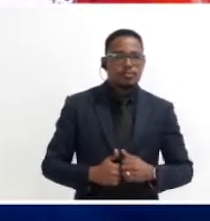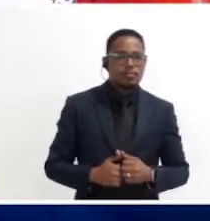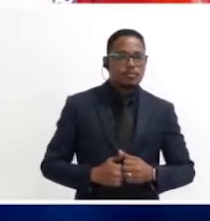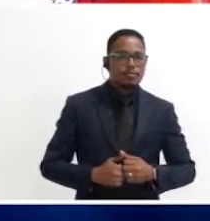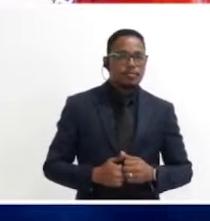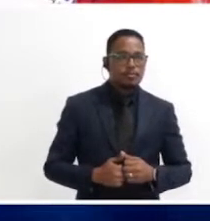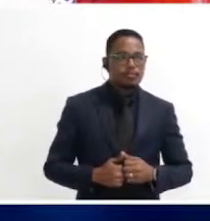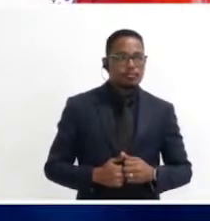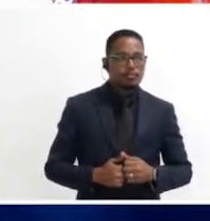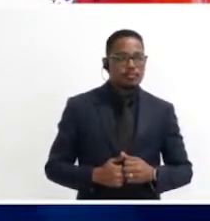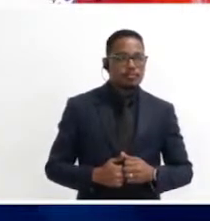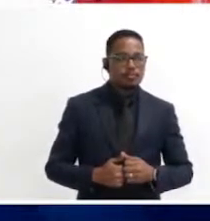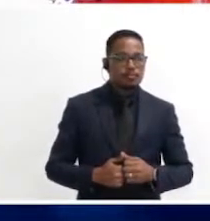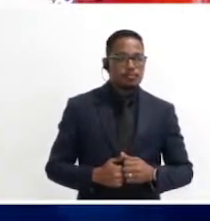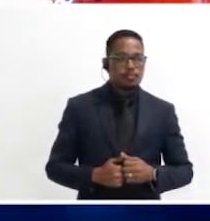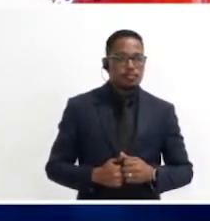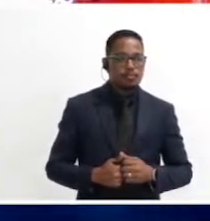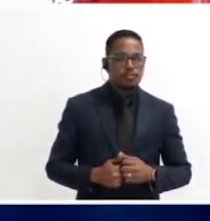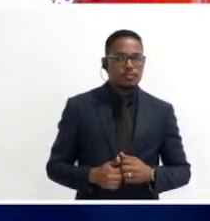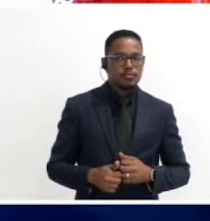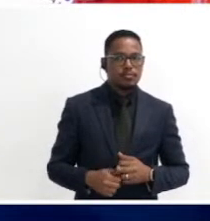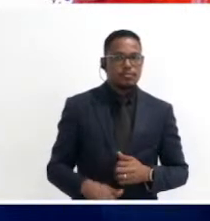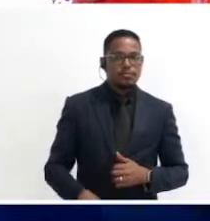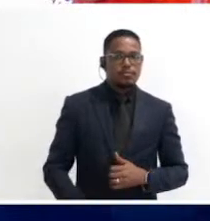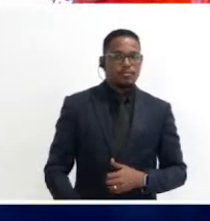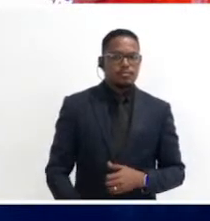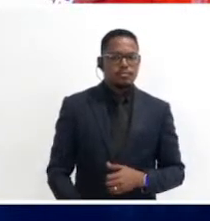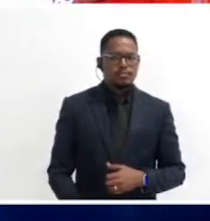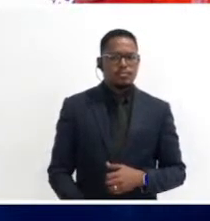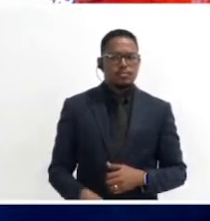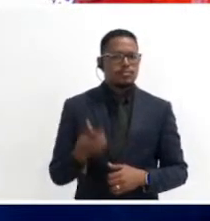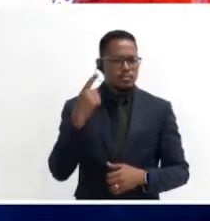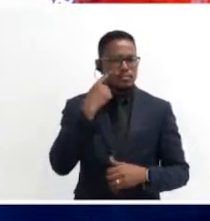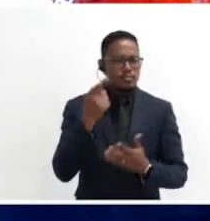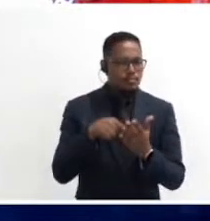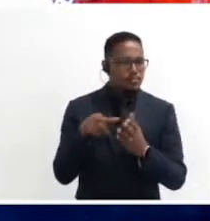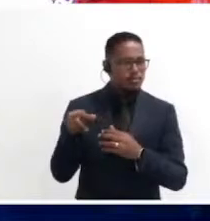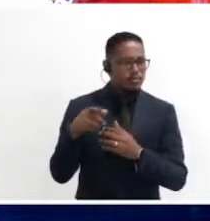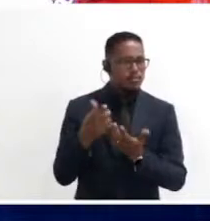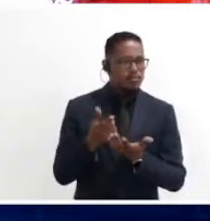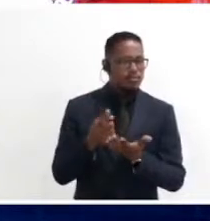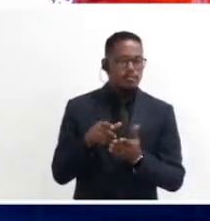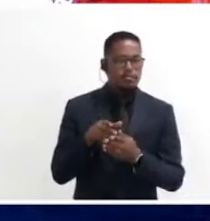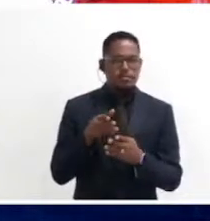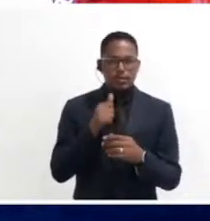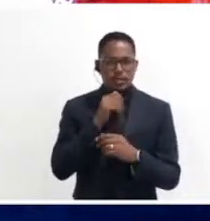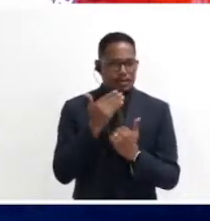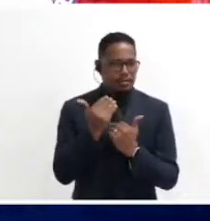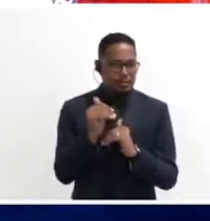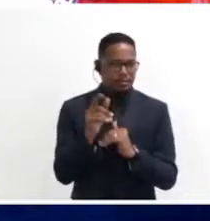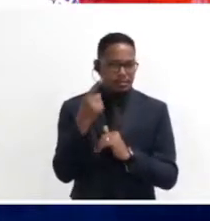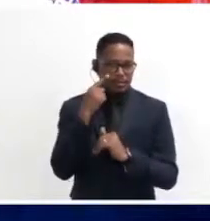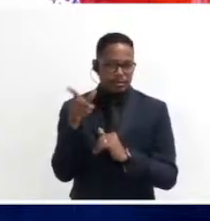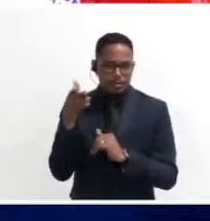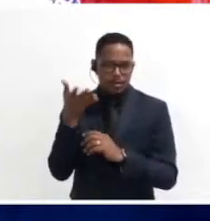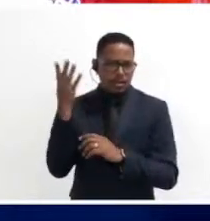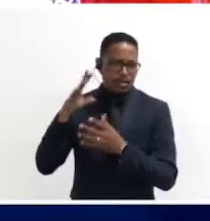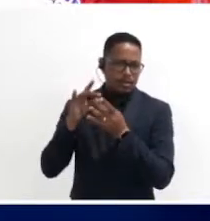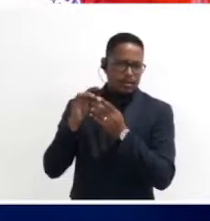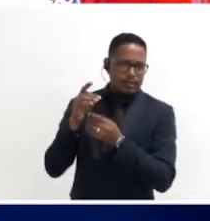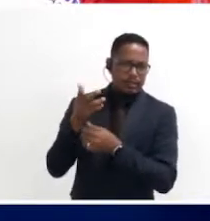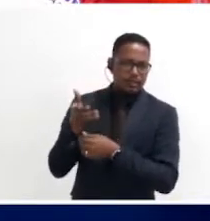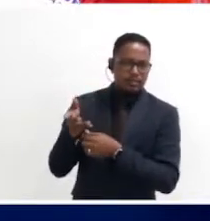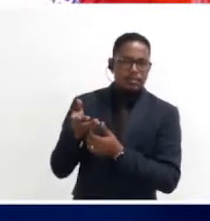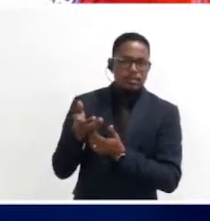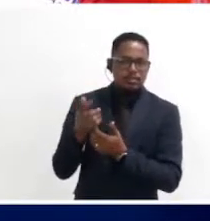It's what I said before. So the pitch is limited, all right? It's limited by the ball size. It's limited by the bond pad opening. But,